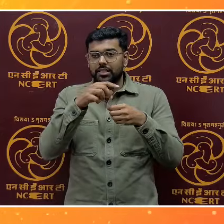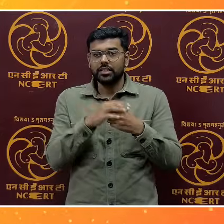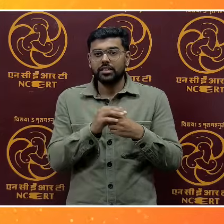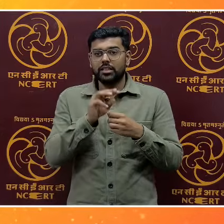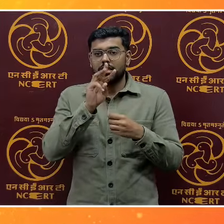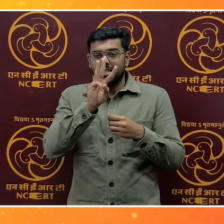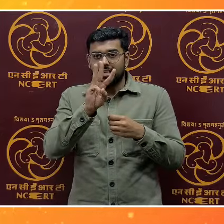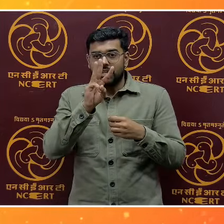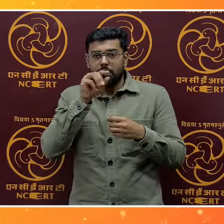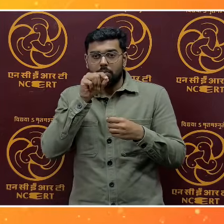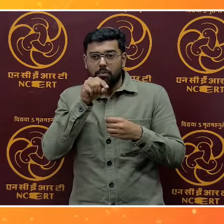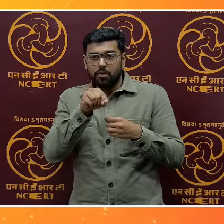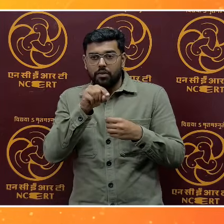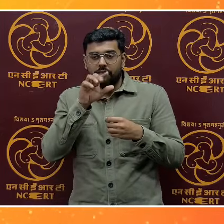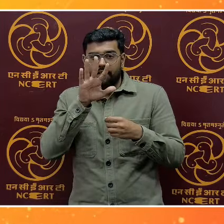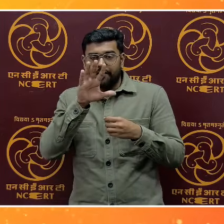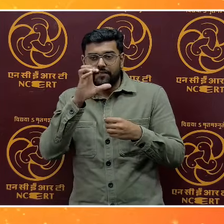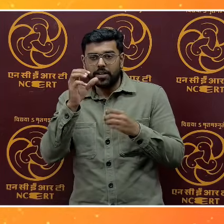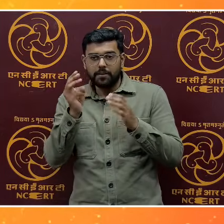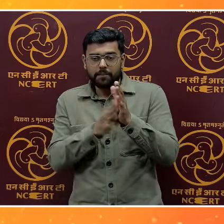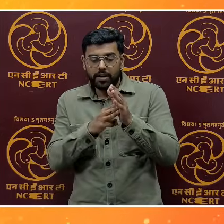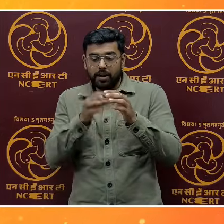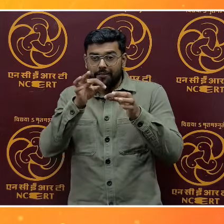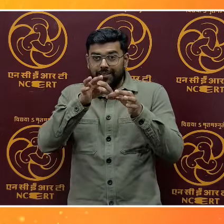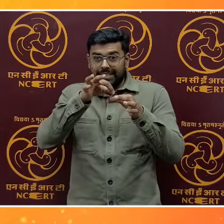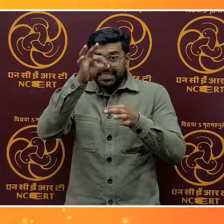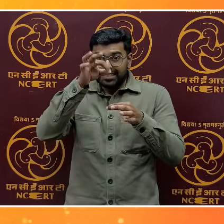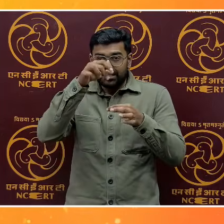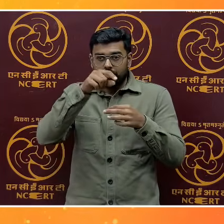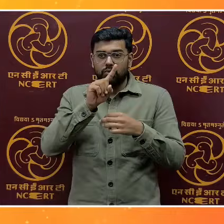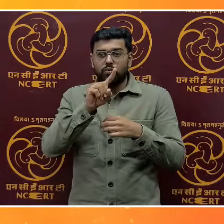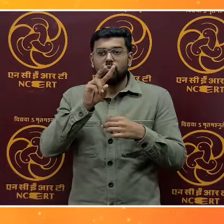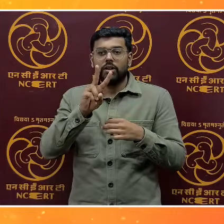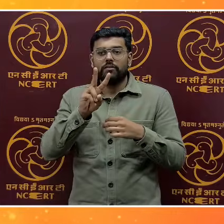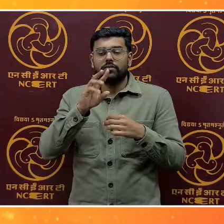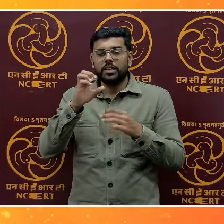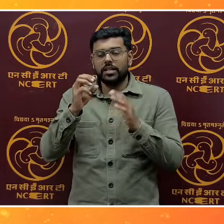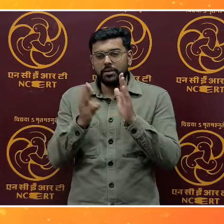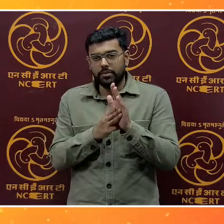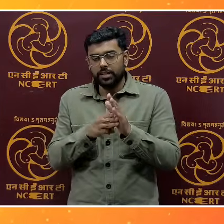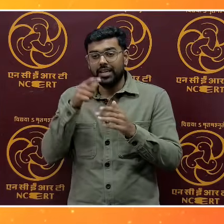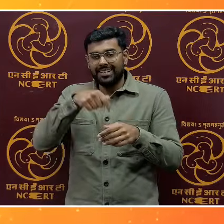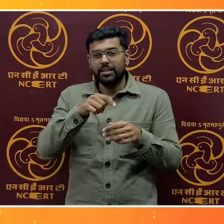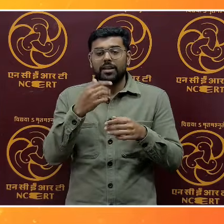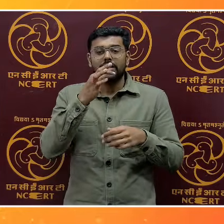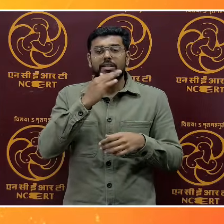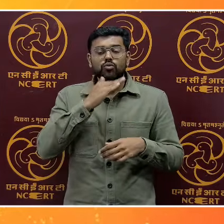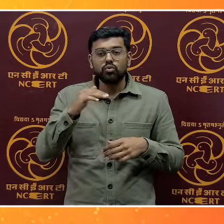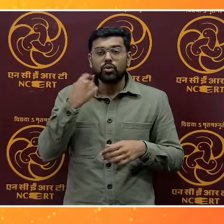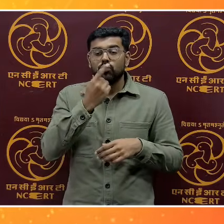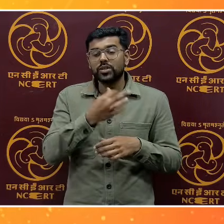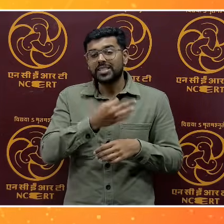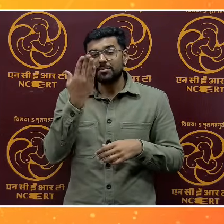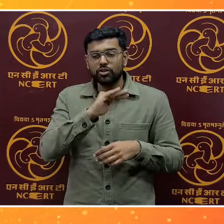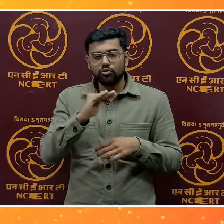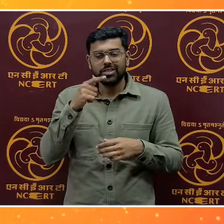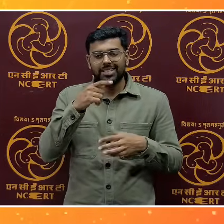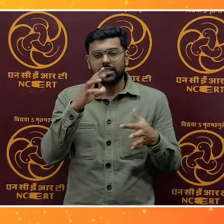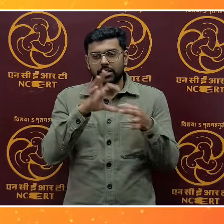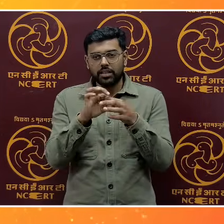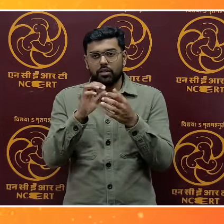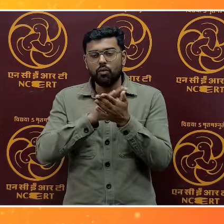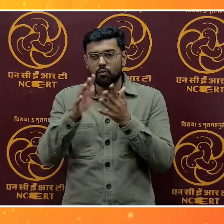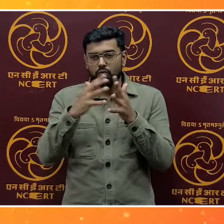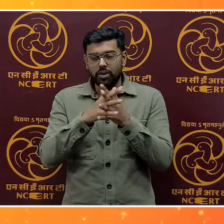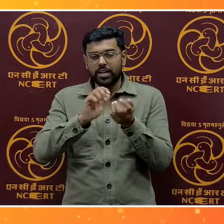height 12 centimeters. Okay. Okay. So we have modified homework also for our special students.